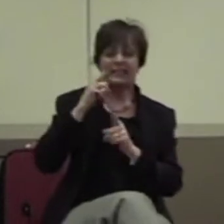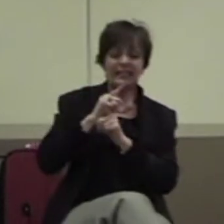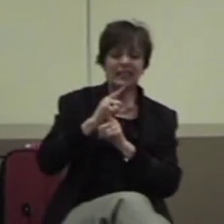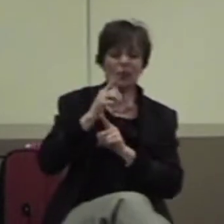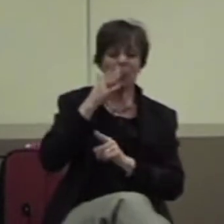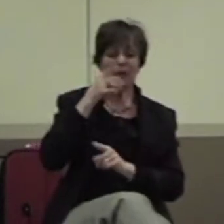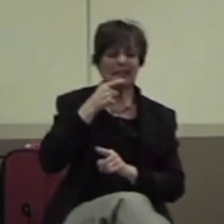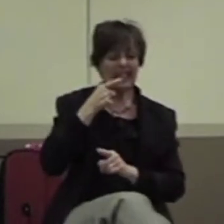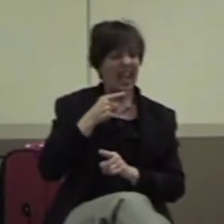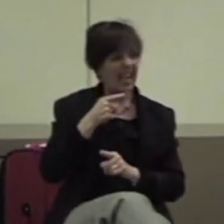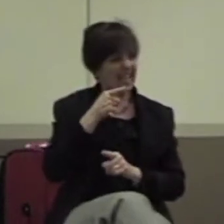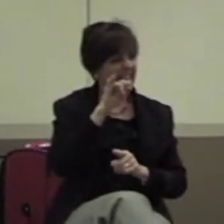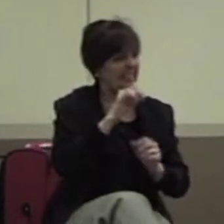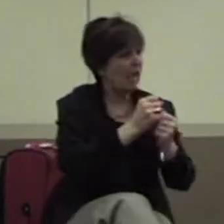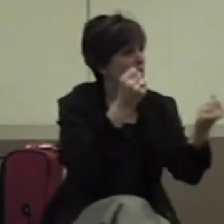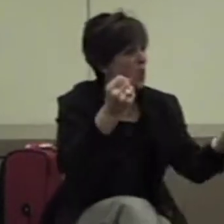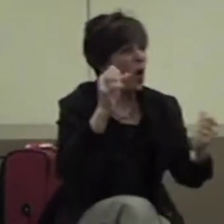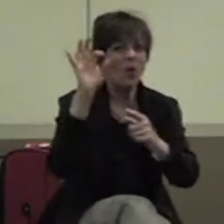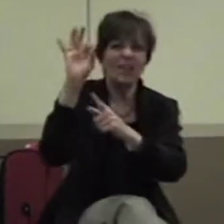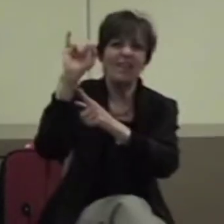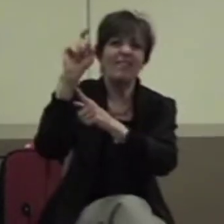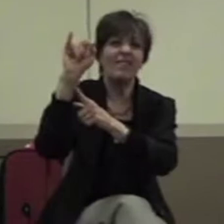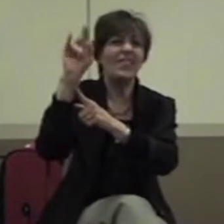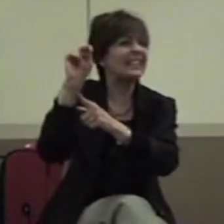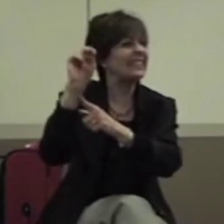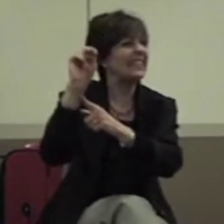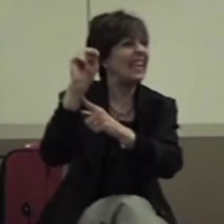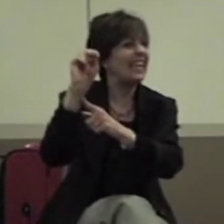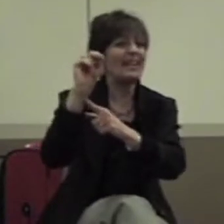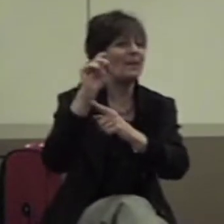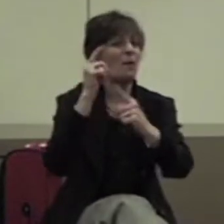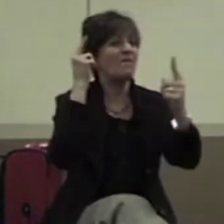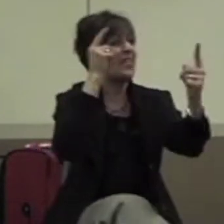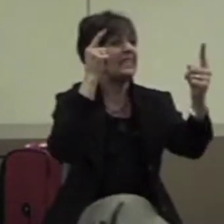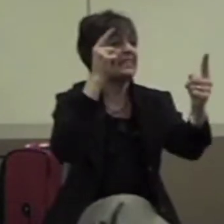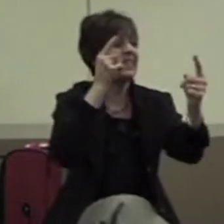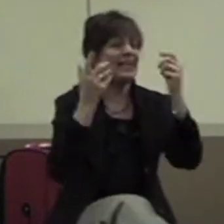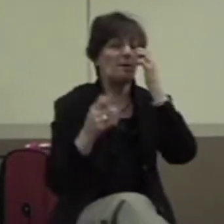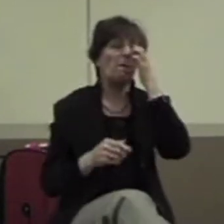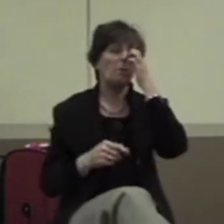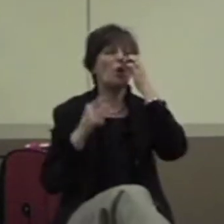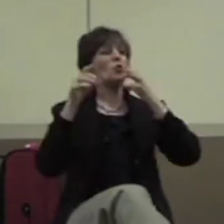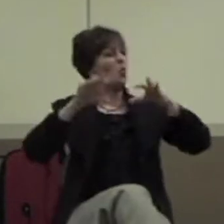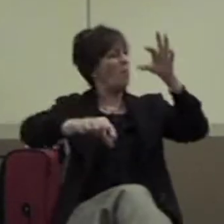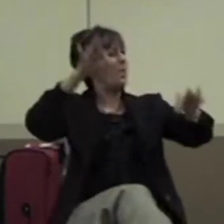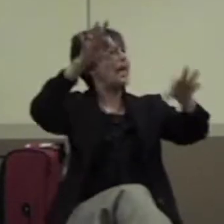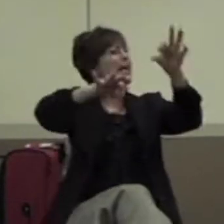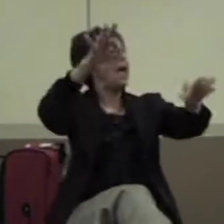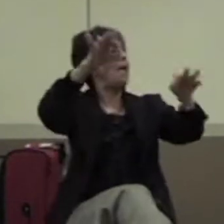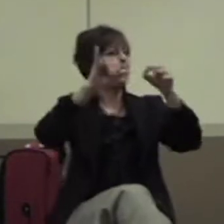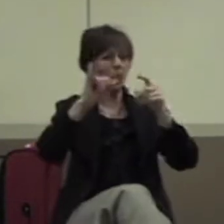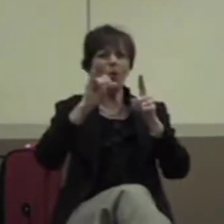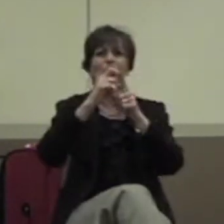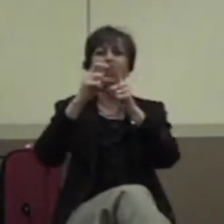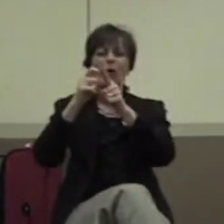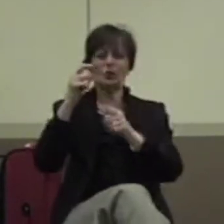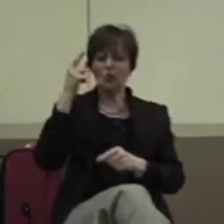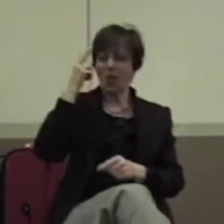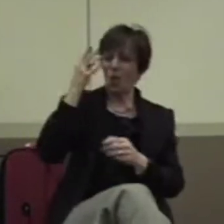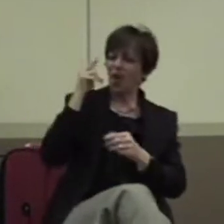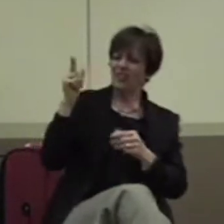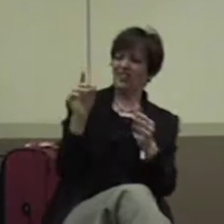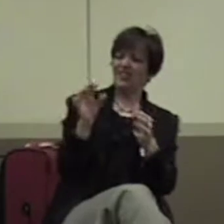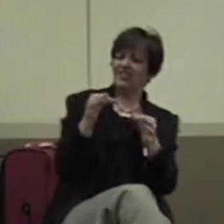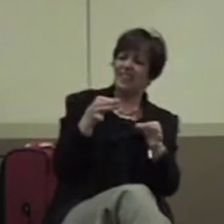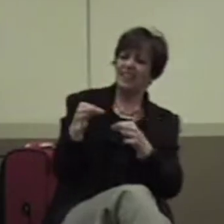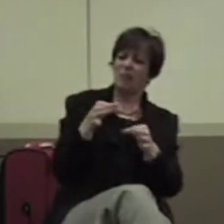Georgia accent that I picked up. You pick up the words of the people that you're around. And folks, it sounds like, why is she spending all this time